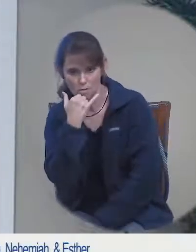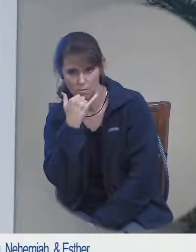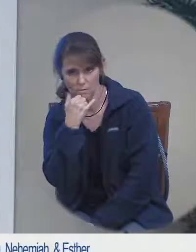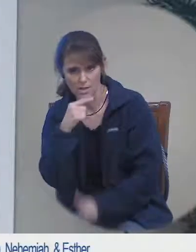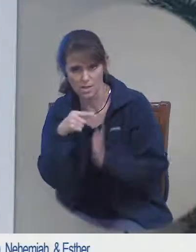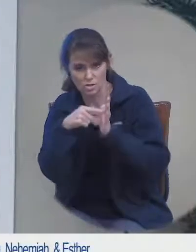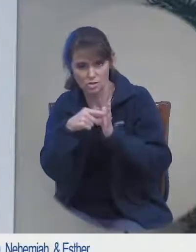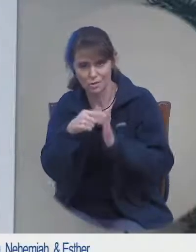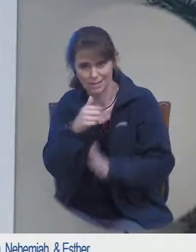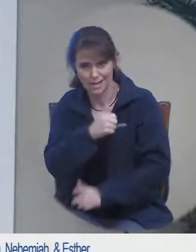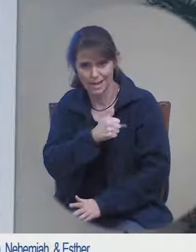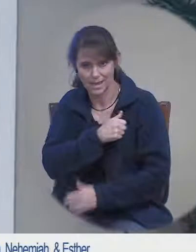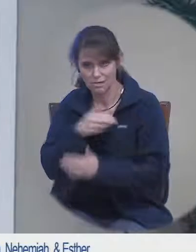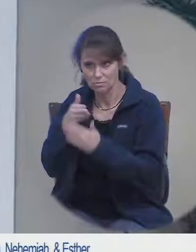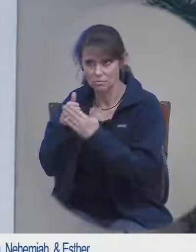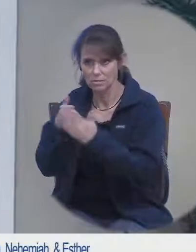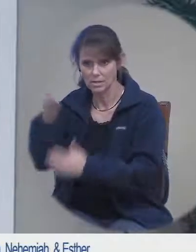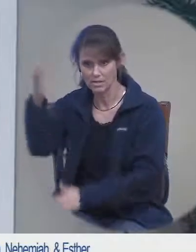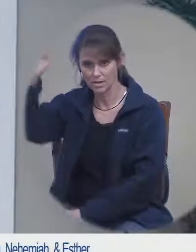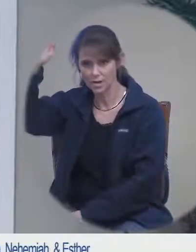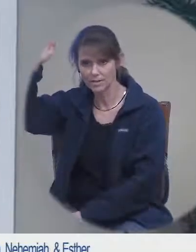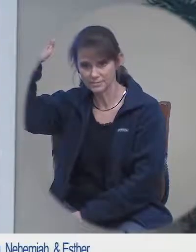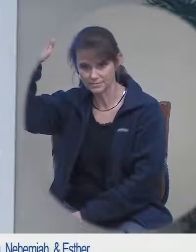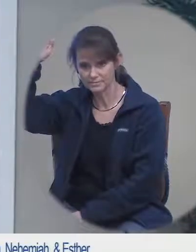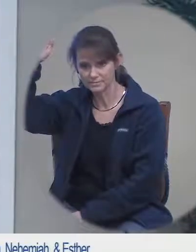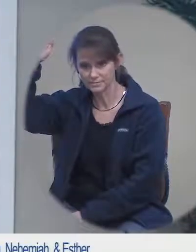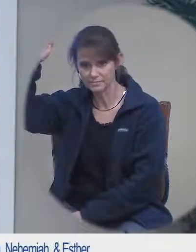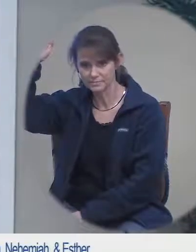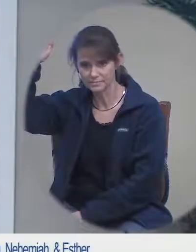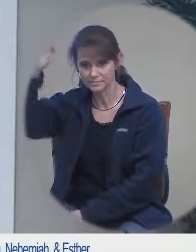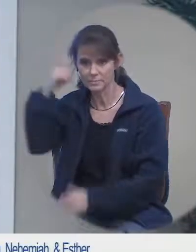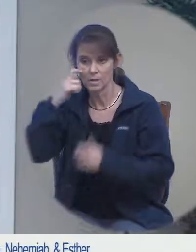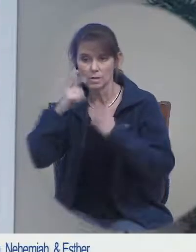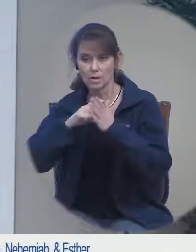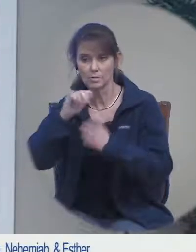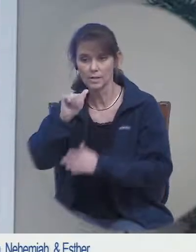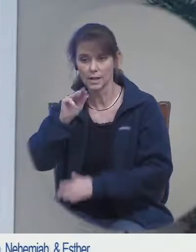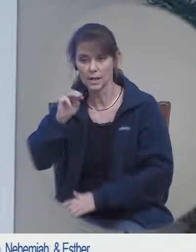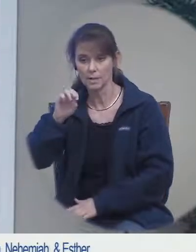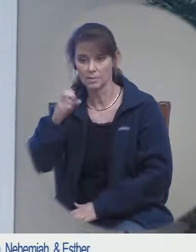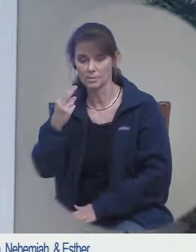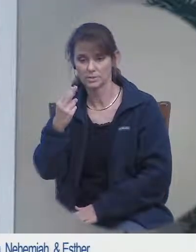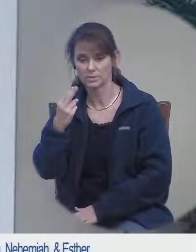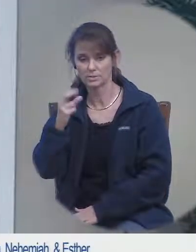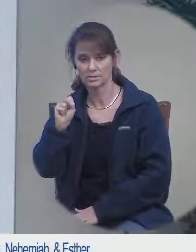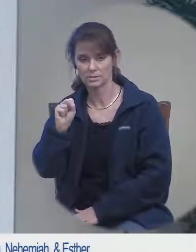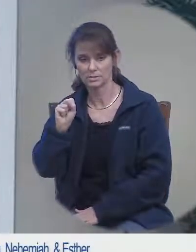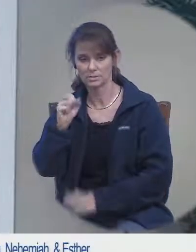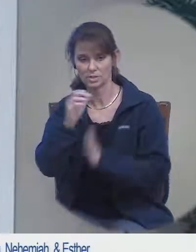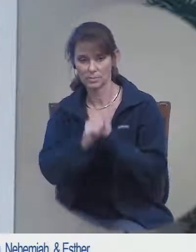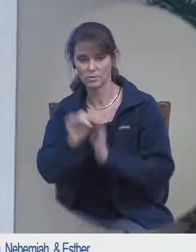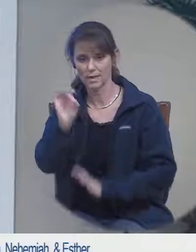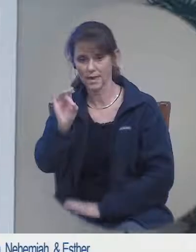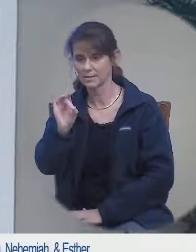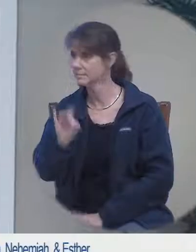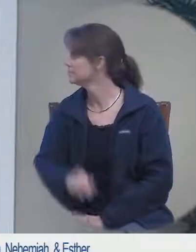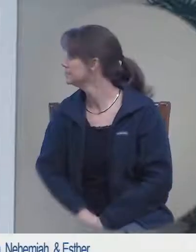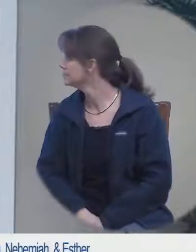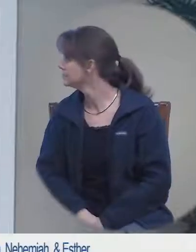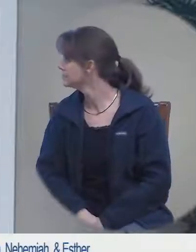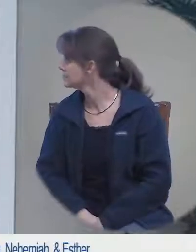God. Look over, if you will, in Amos chapter 8 real quick. Amos chapter 8 and verse 5, just one of